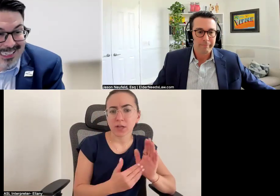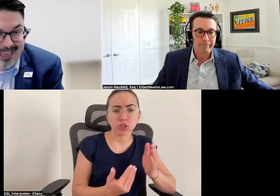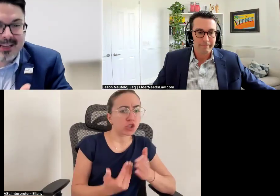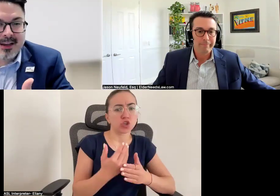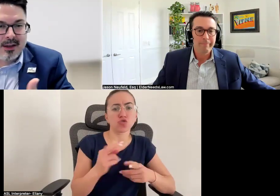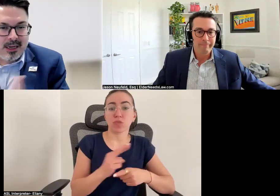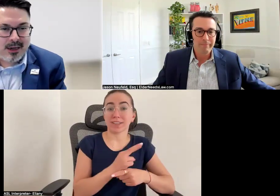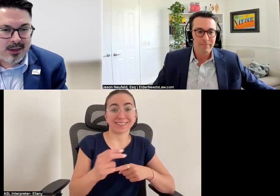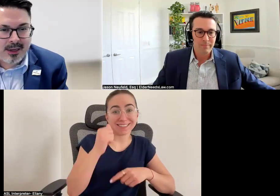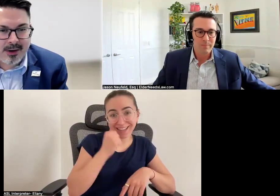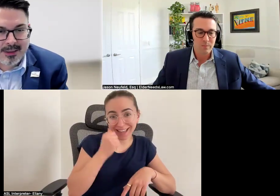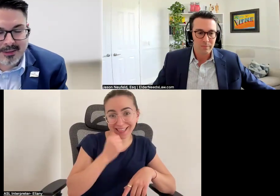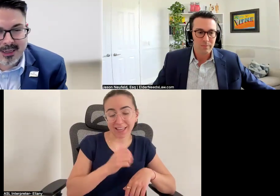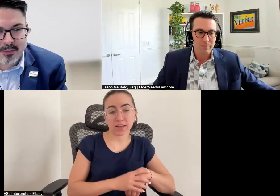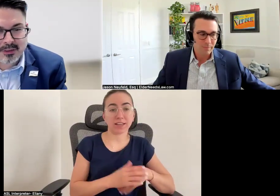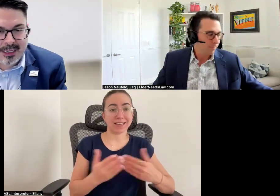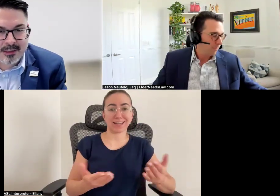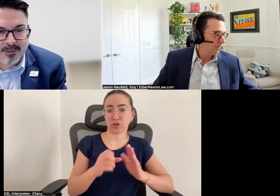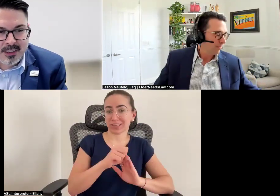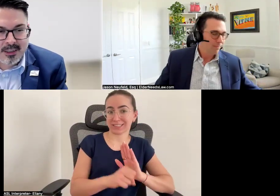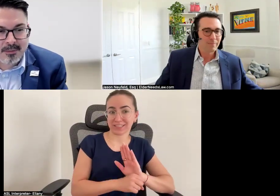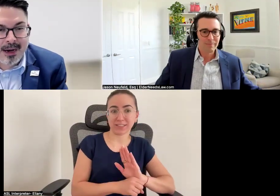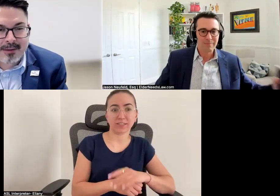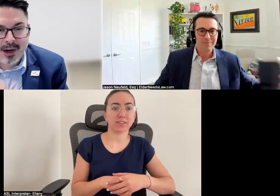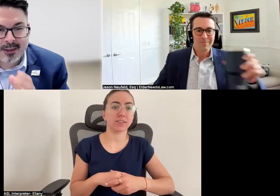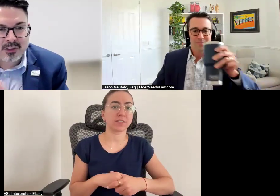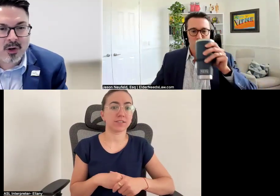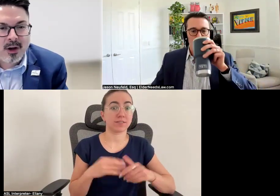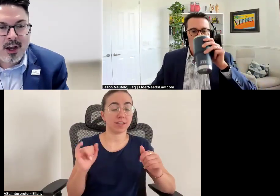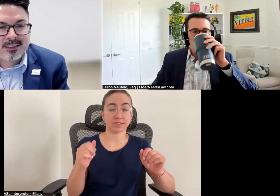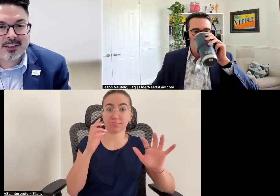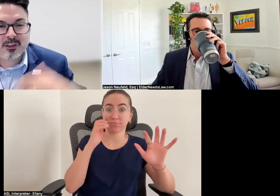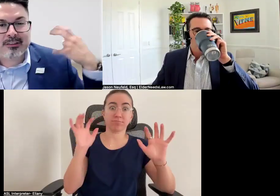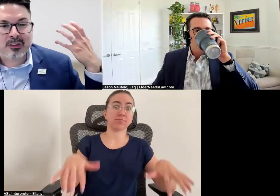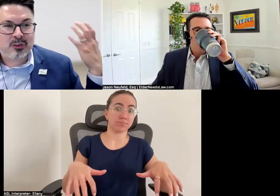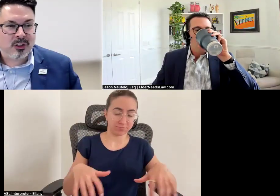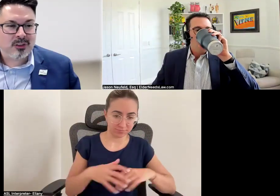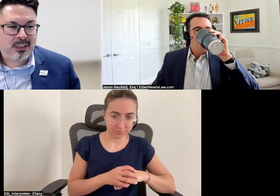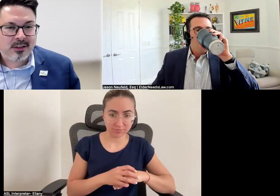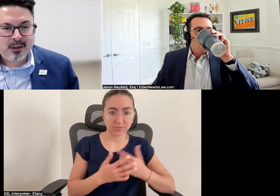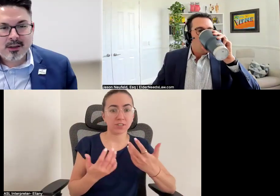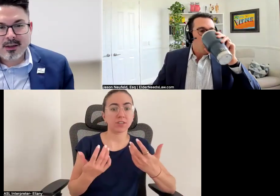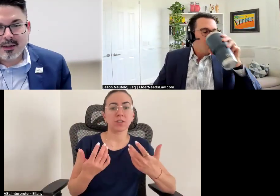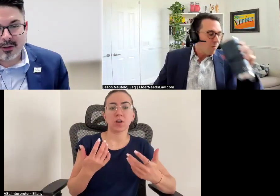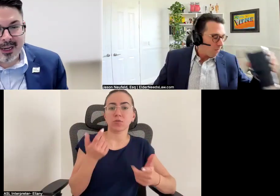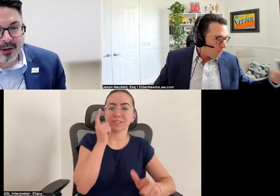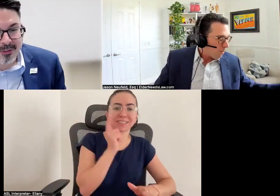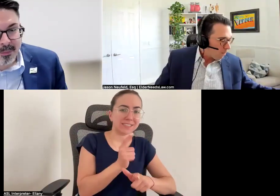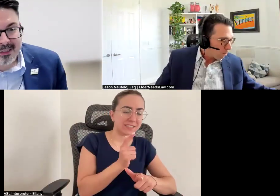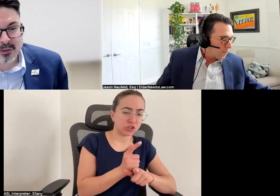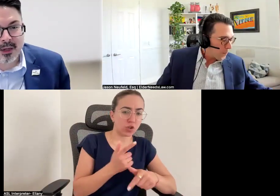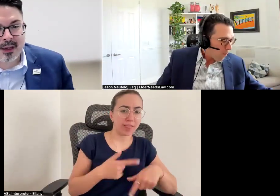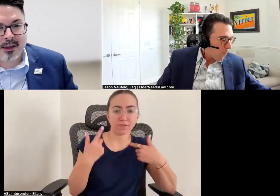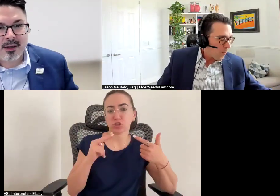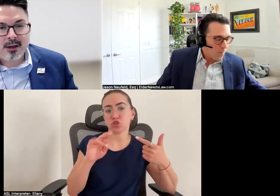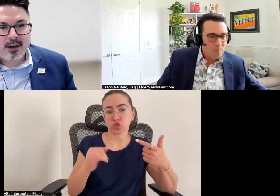residents a day here in the state, which is kind of mind-boggling. So sister lives in New Jersey. Her caregiver